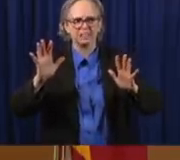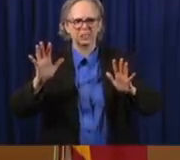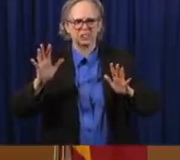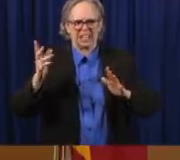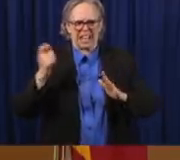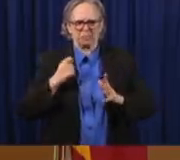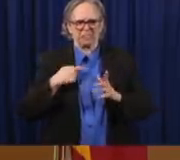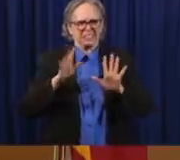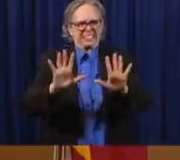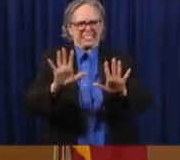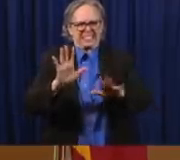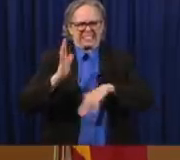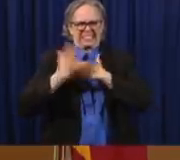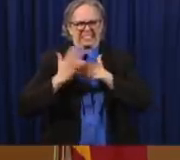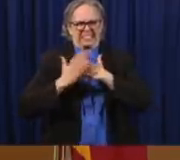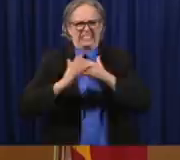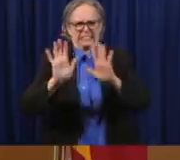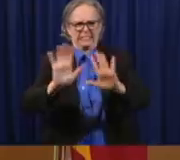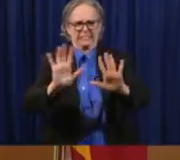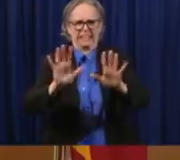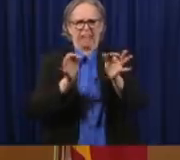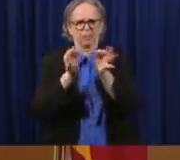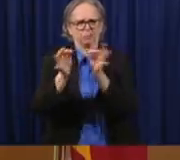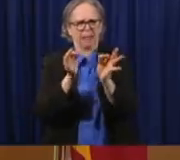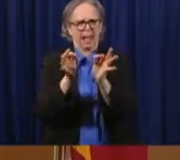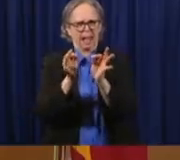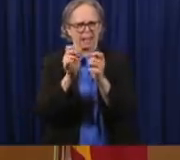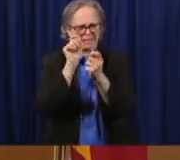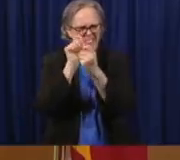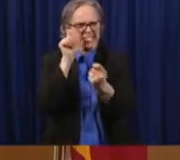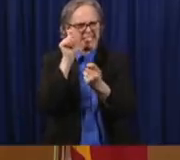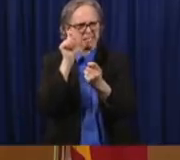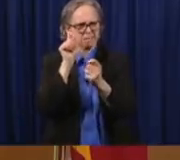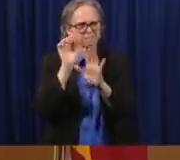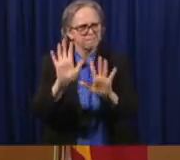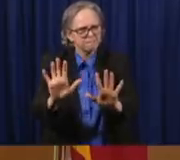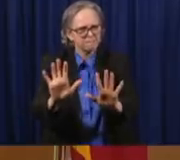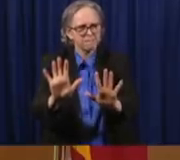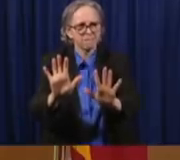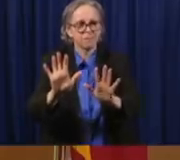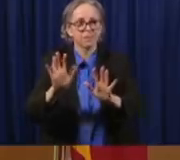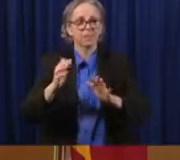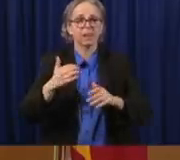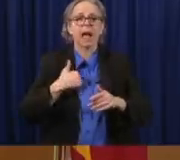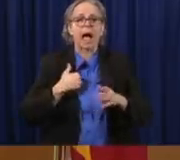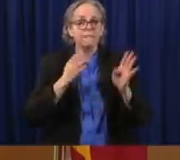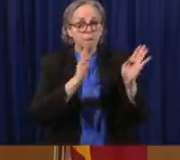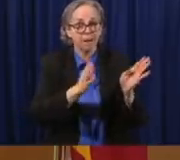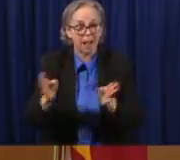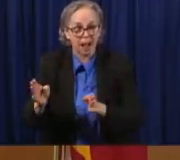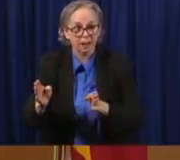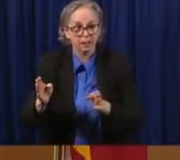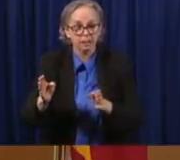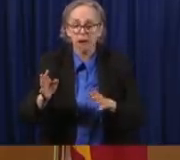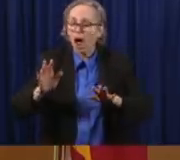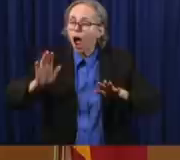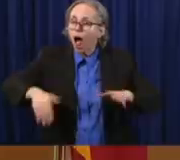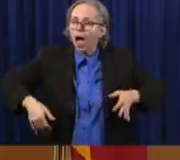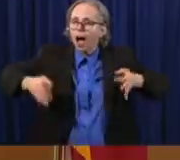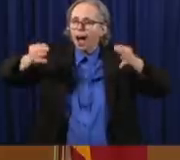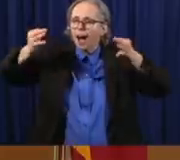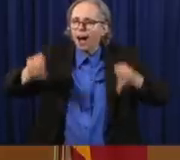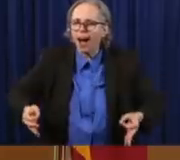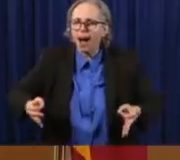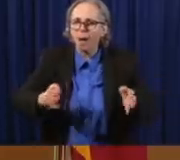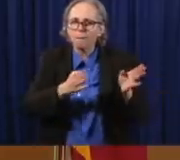So let me do that. We have a plan that we're putting together. We have a